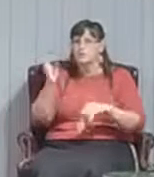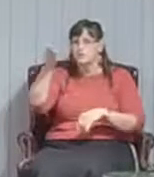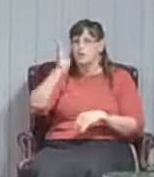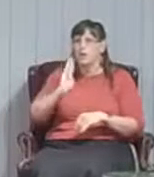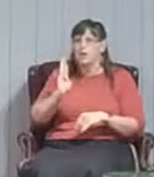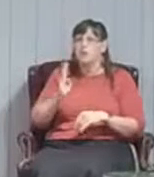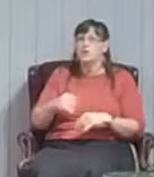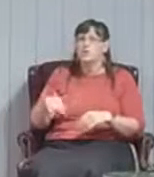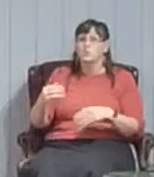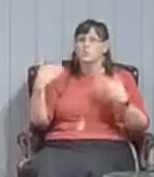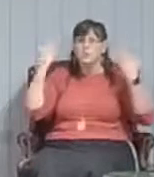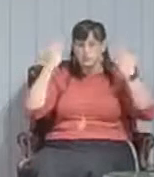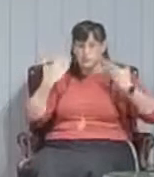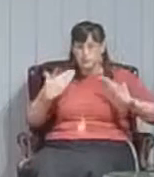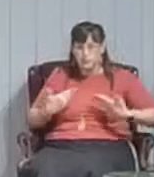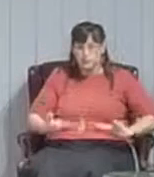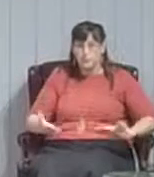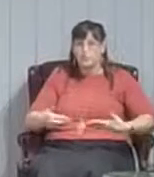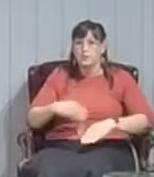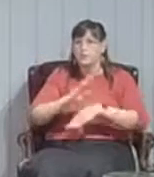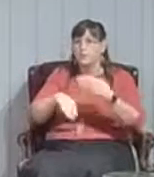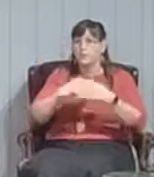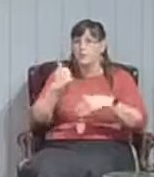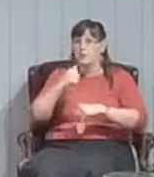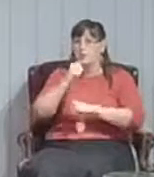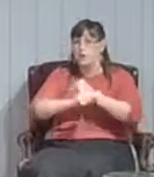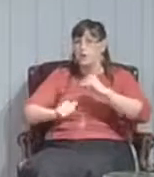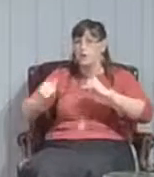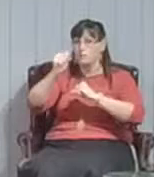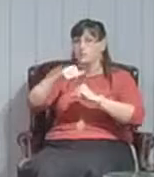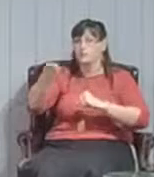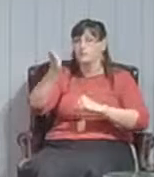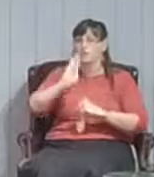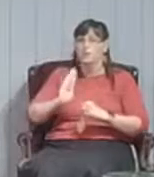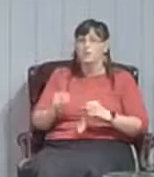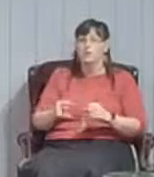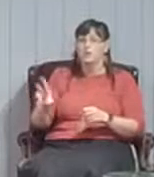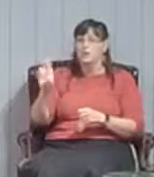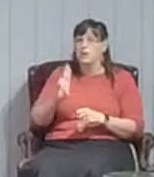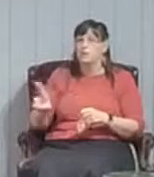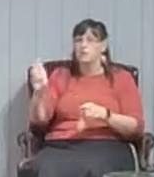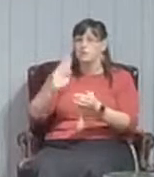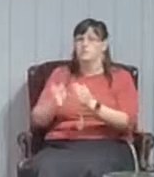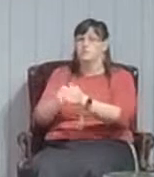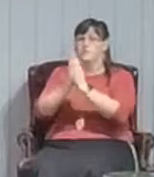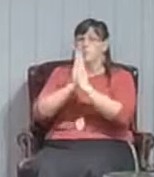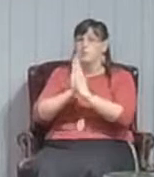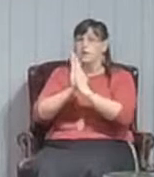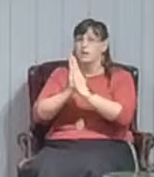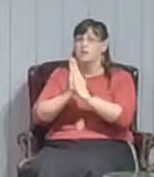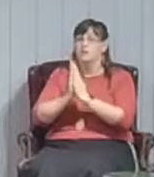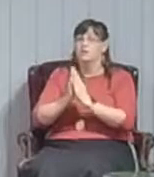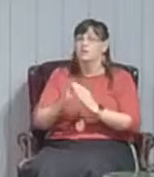6, and we need to use the word of God and prayer to engage our enemies. The